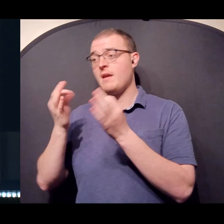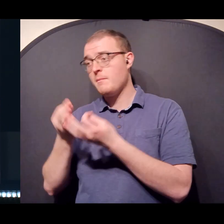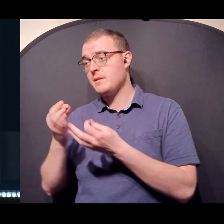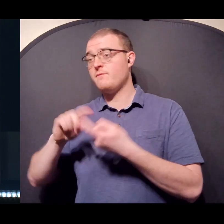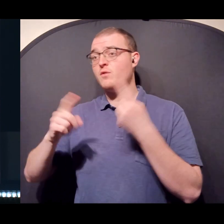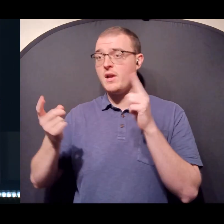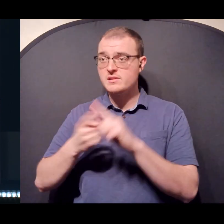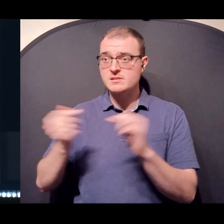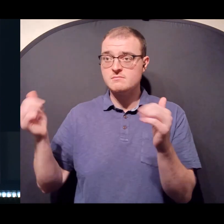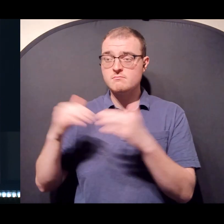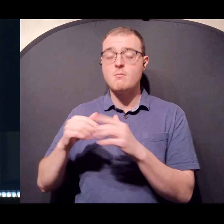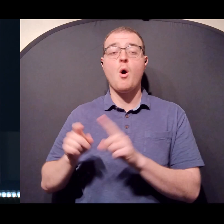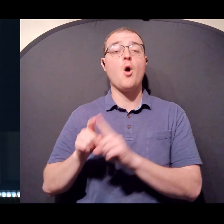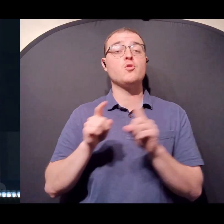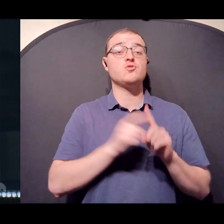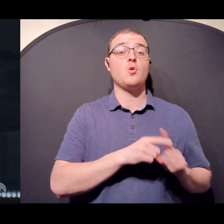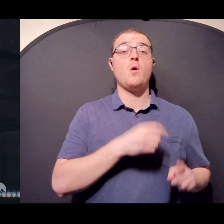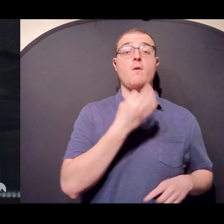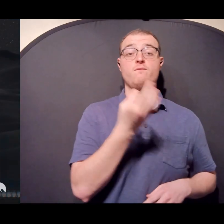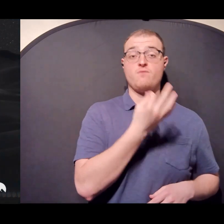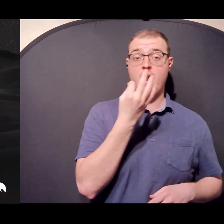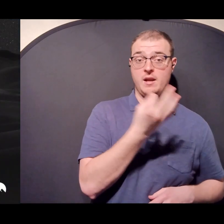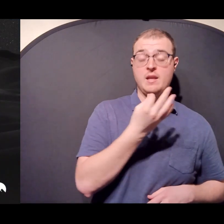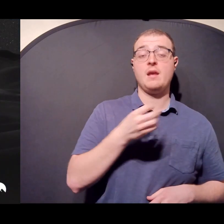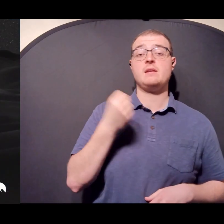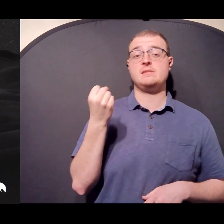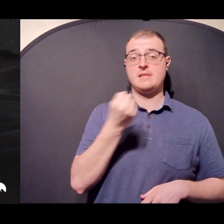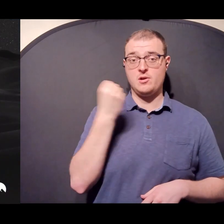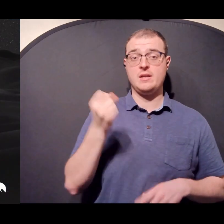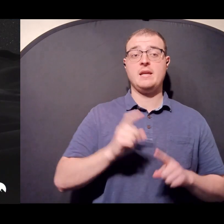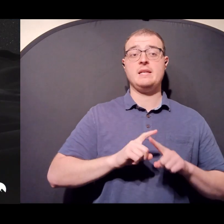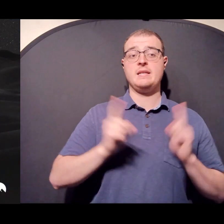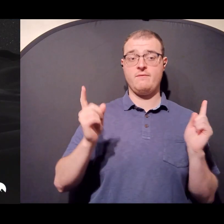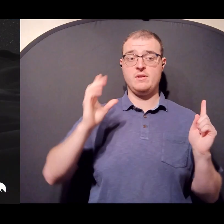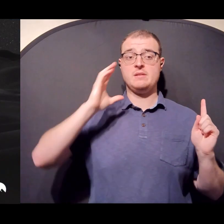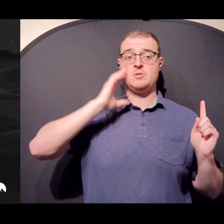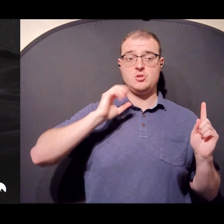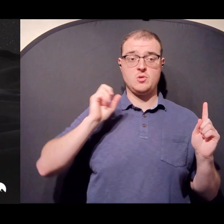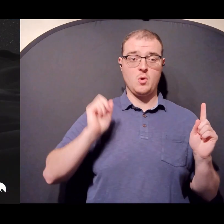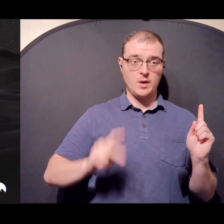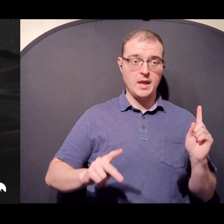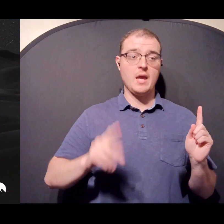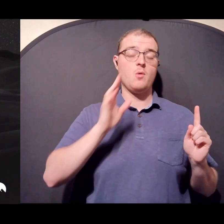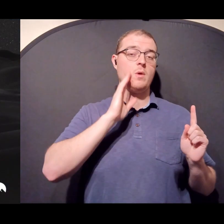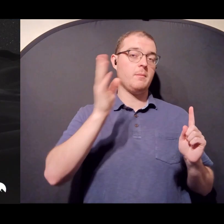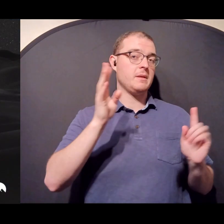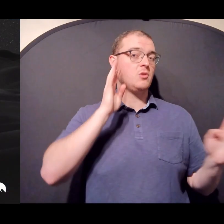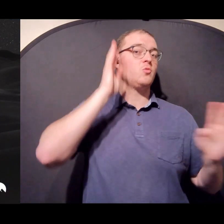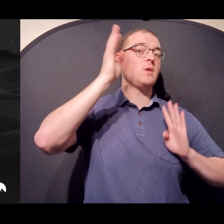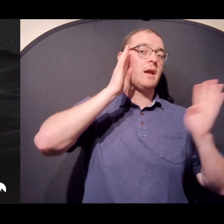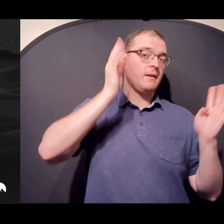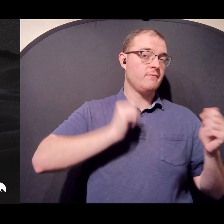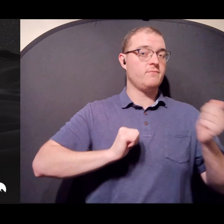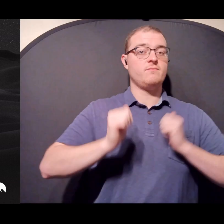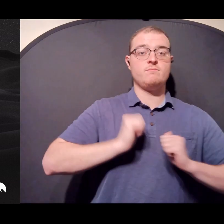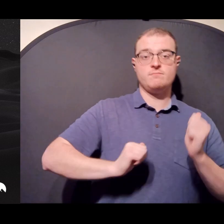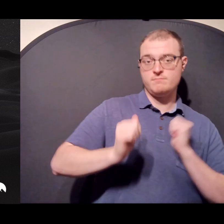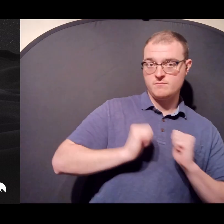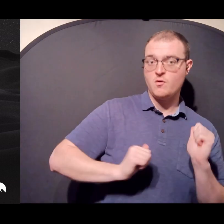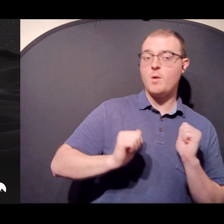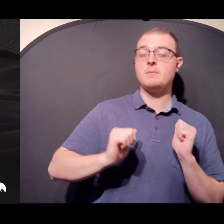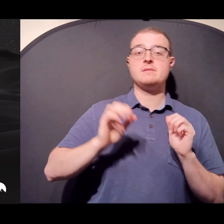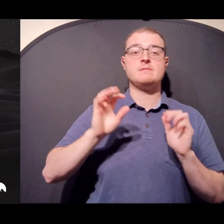family. But also, we're going to do a Friday and Saturday. Different experience. That's going to be a special creative